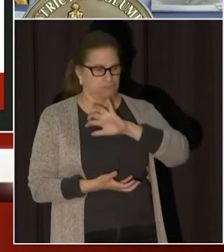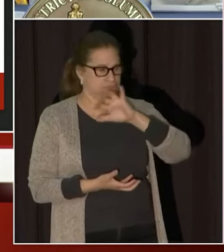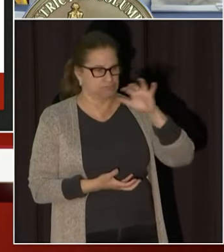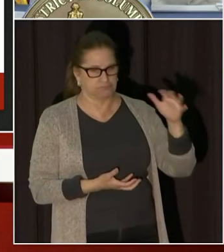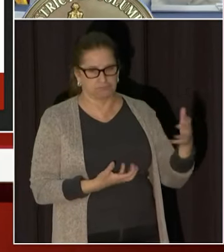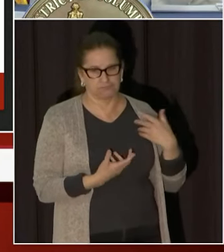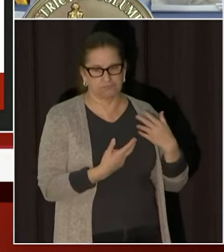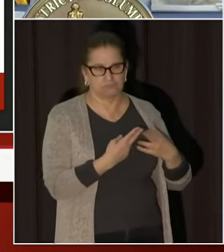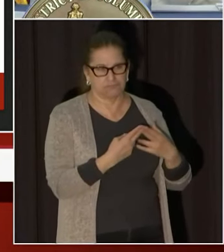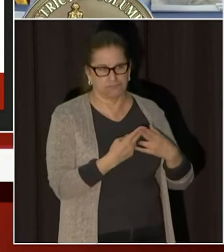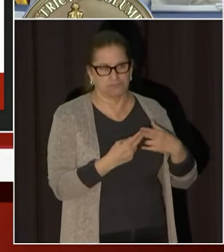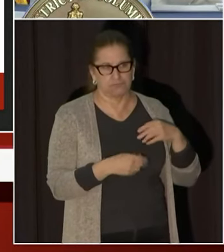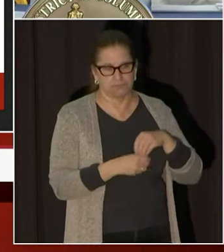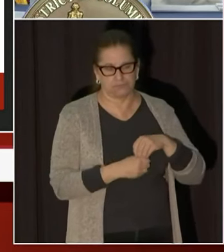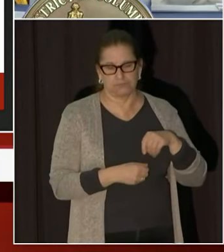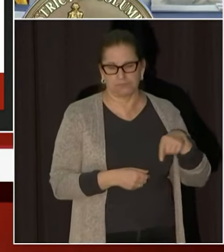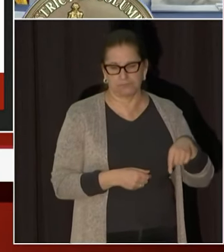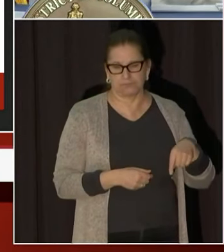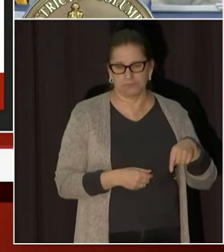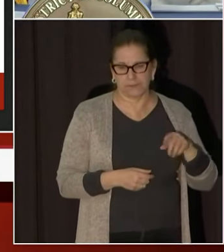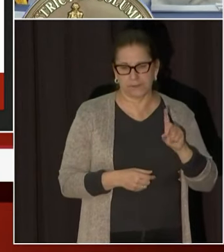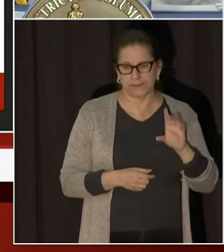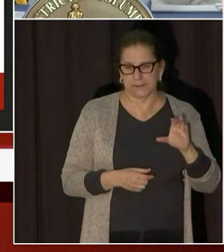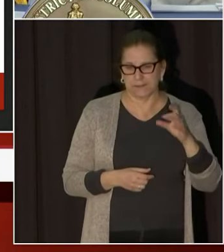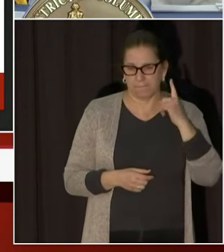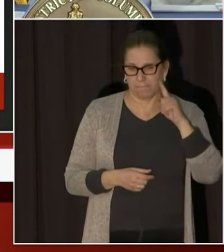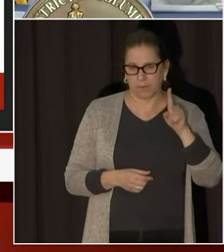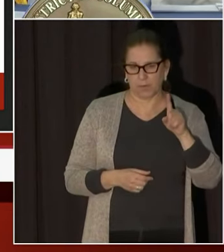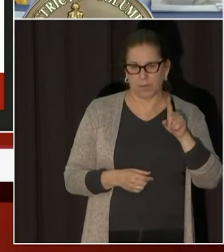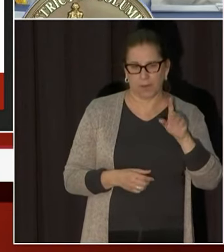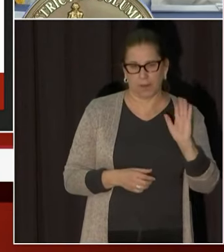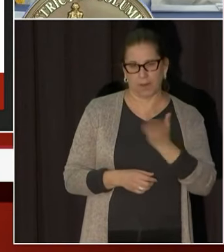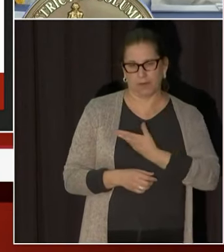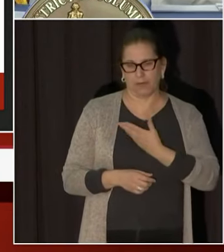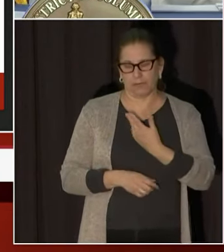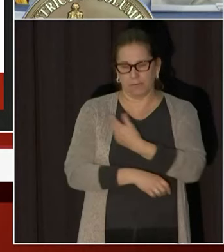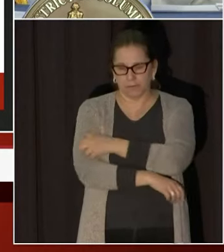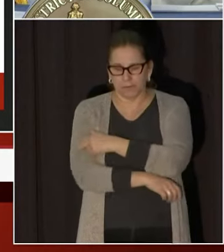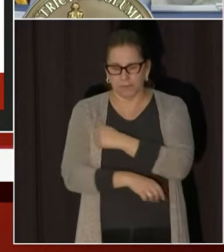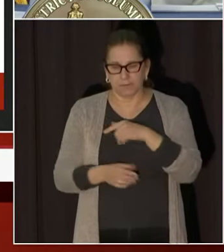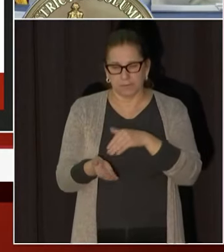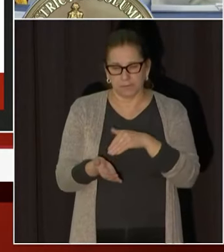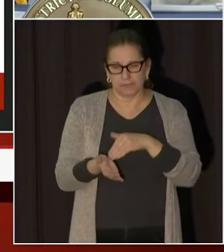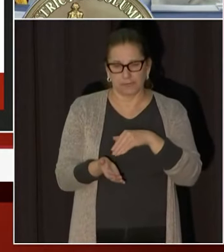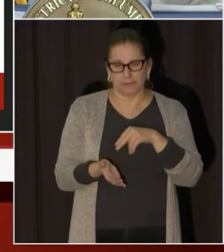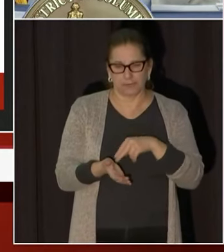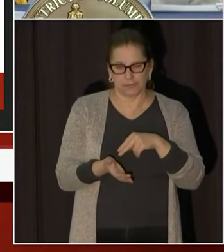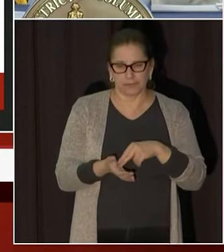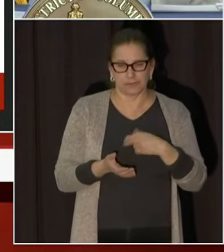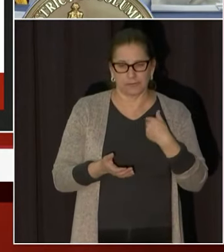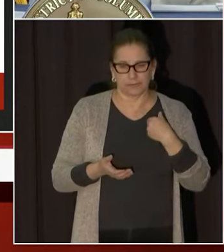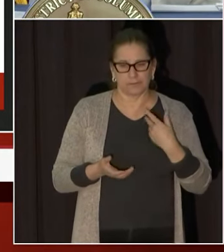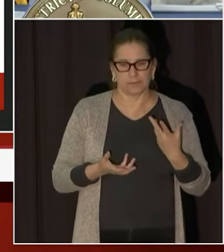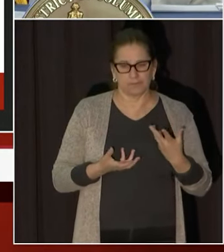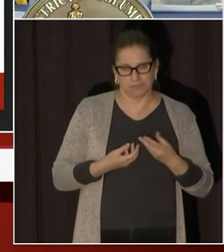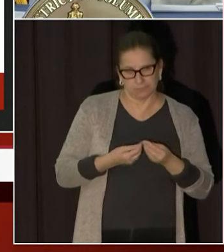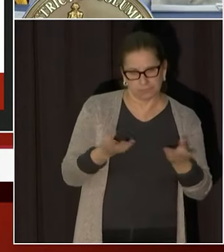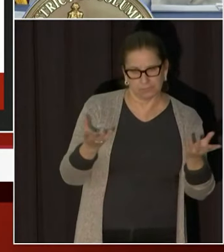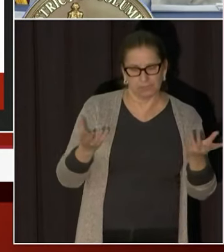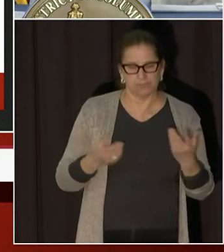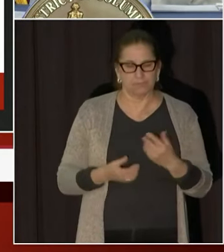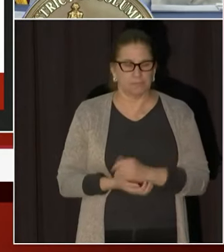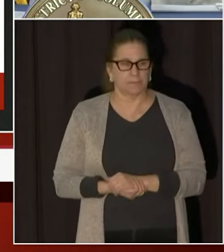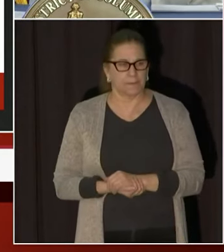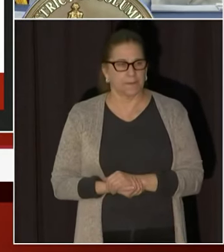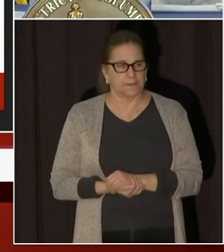support our government operations. So I feel a lot better about those acquisitions than we have in many